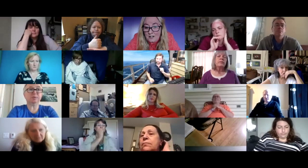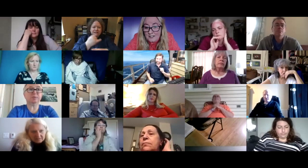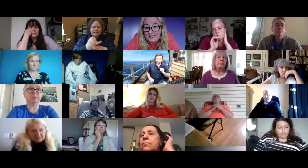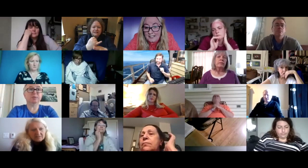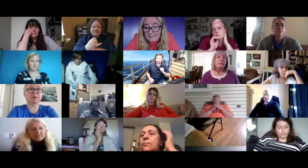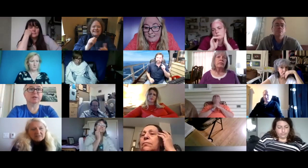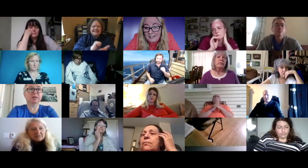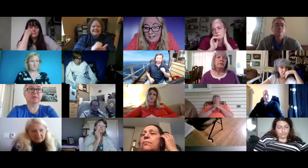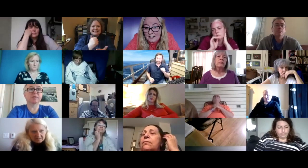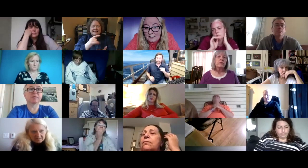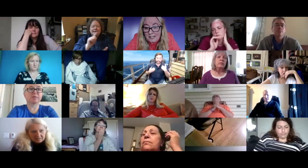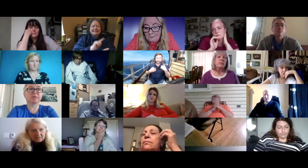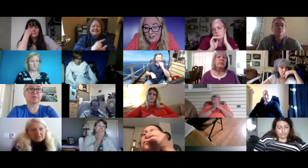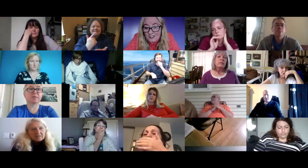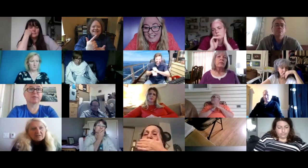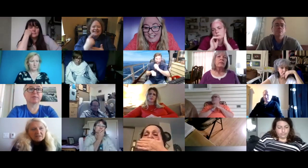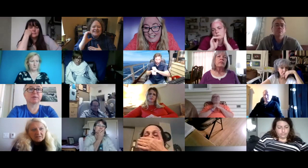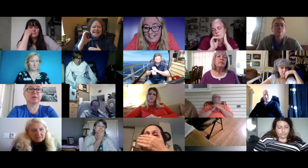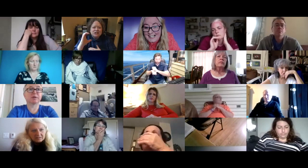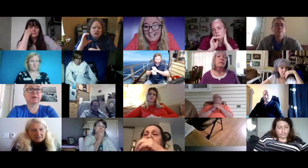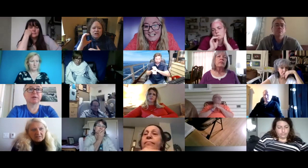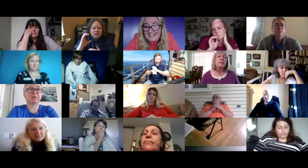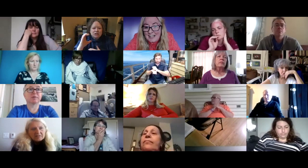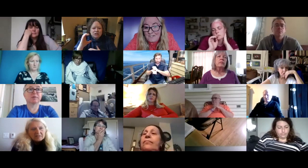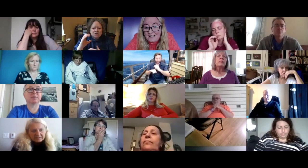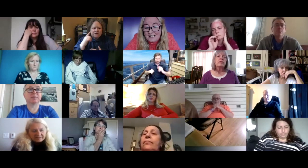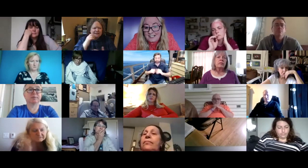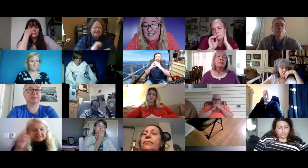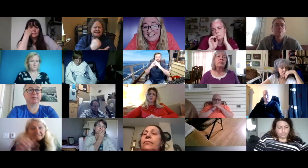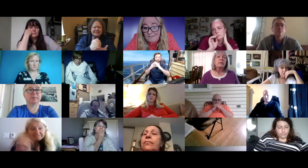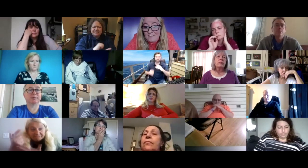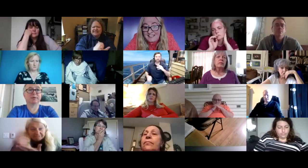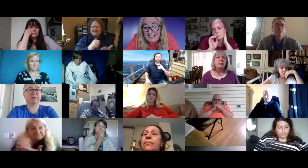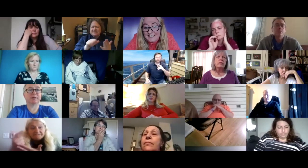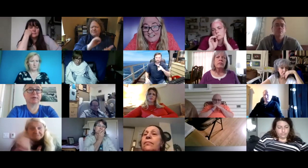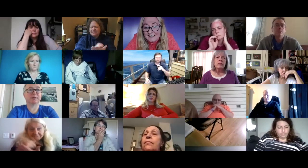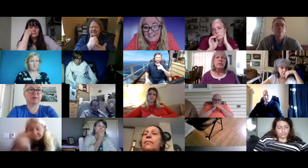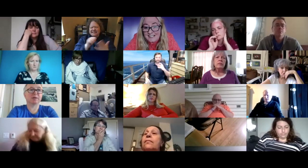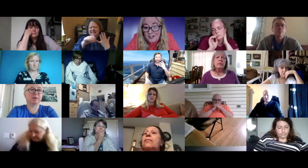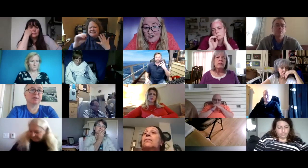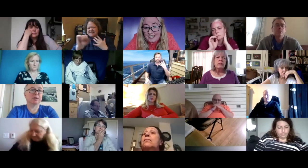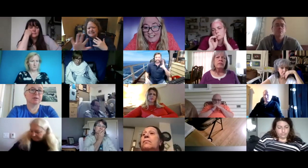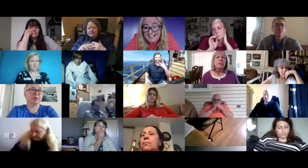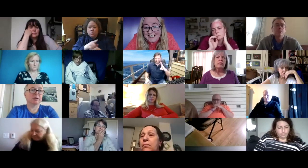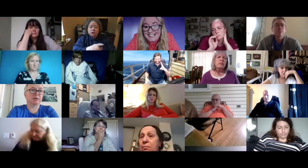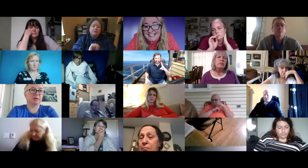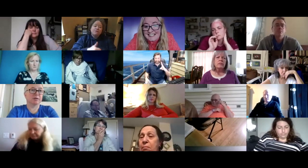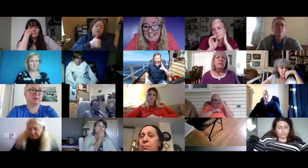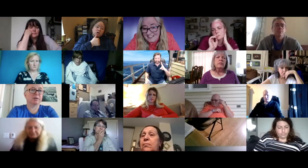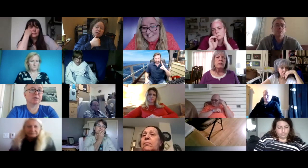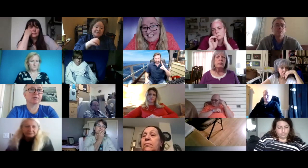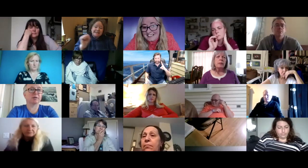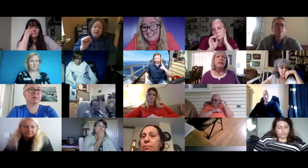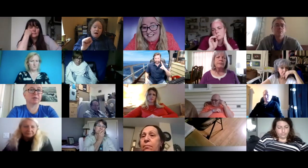There was a synagogue established in the 17th century,